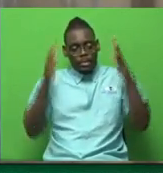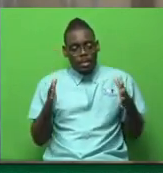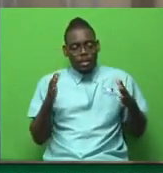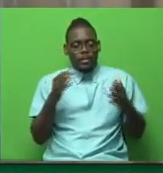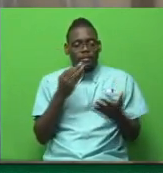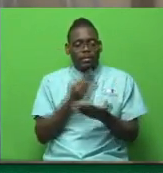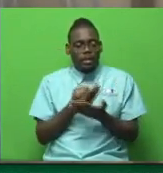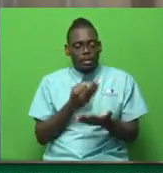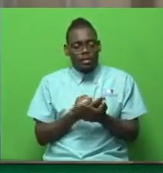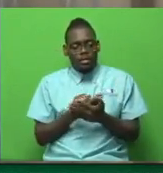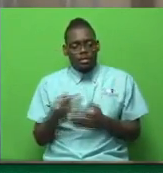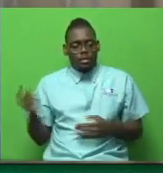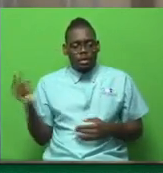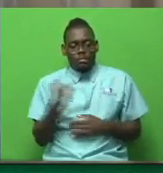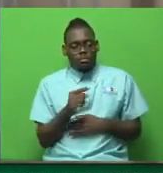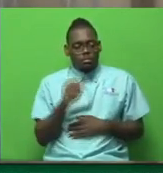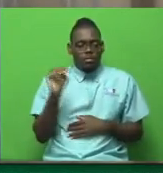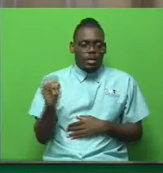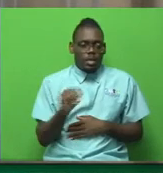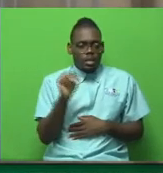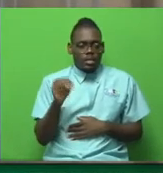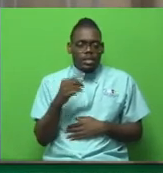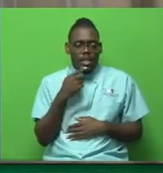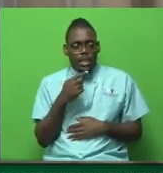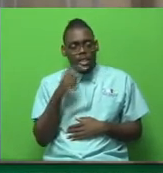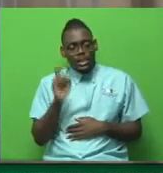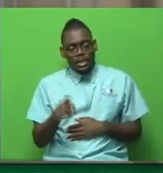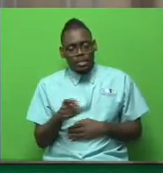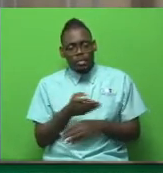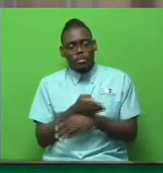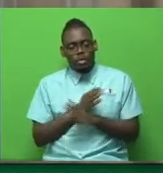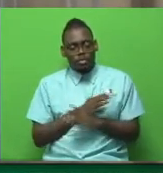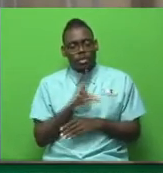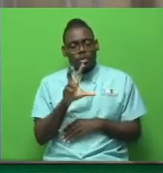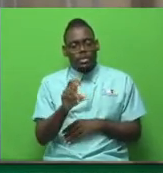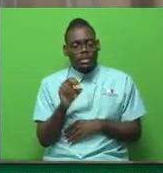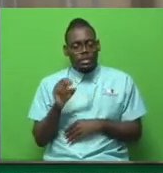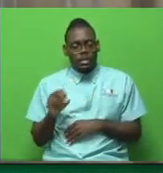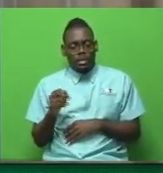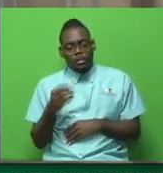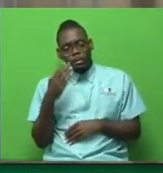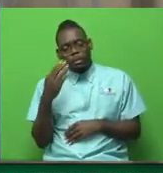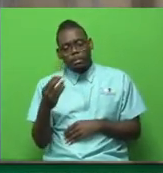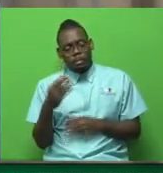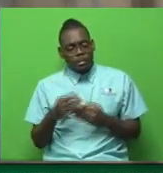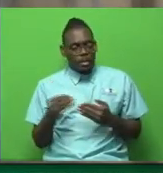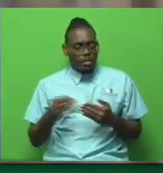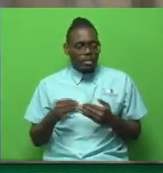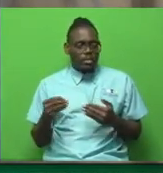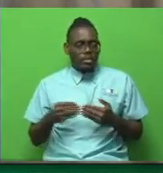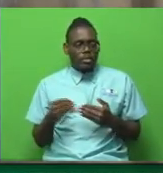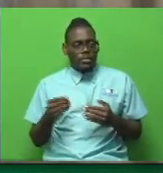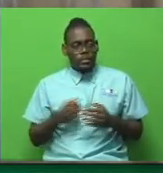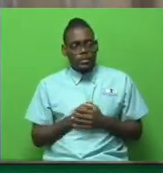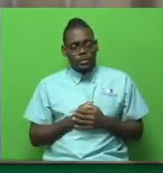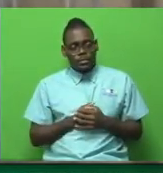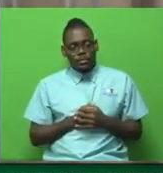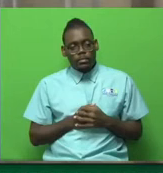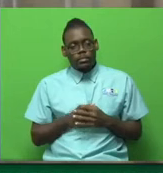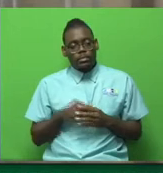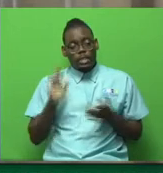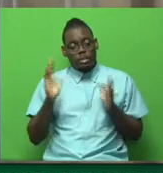told this country that they had to borrow 30 billion dollars but I was dealing with 30 billion dollars subsequently but it's up it appears to me Madam speaker